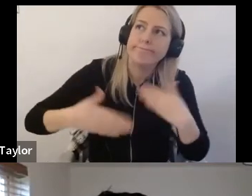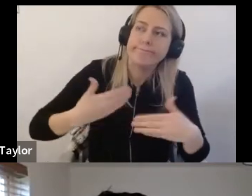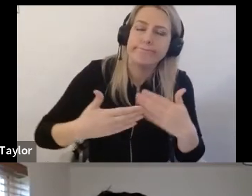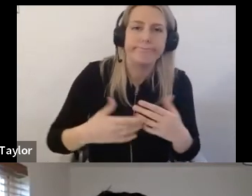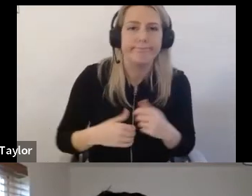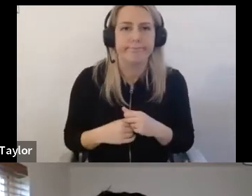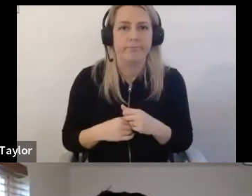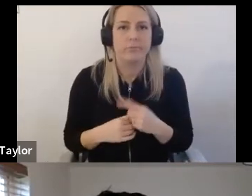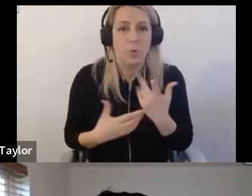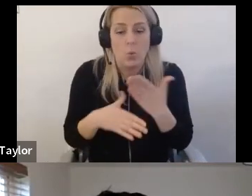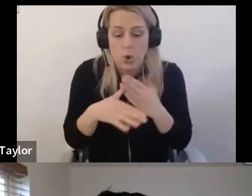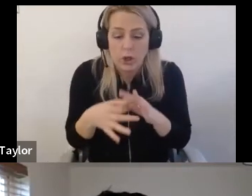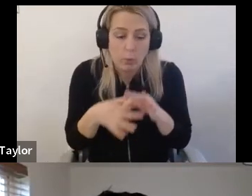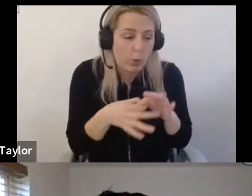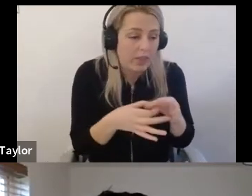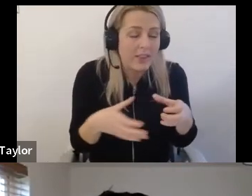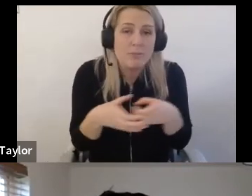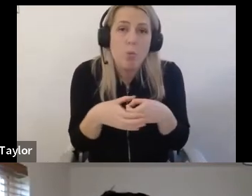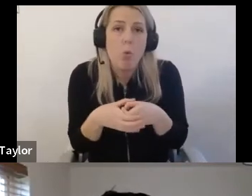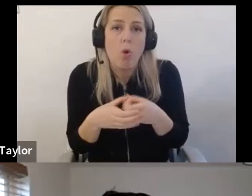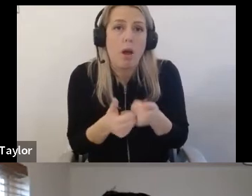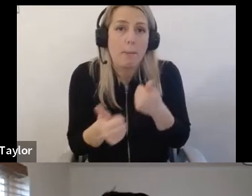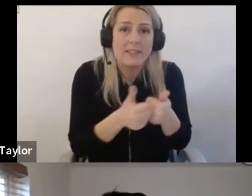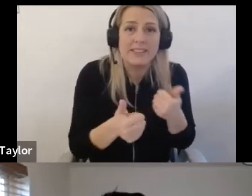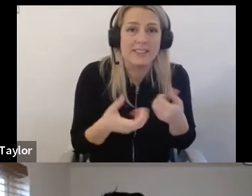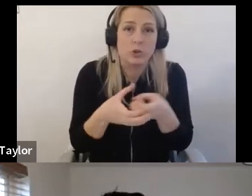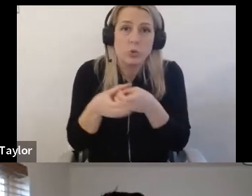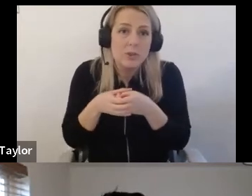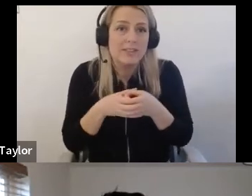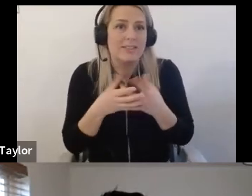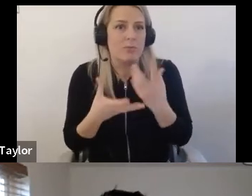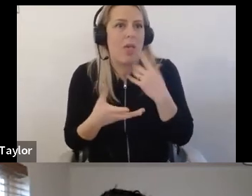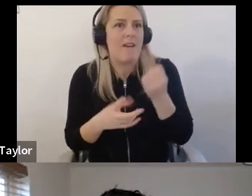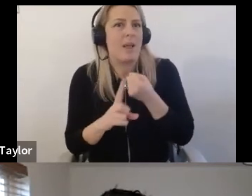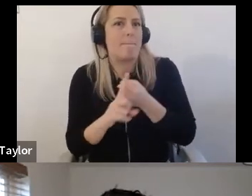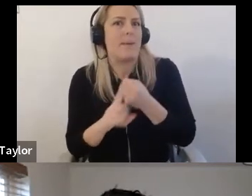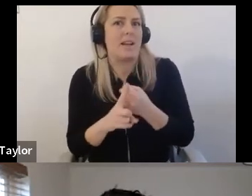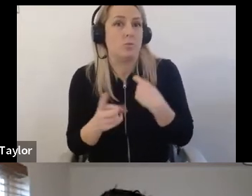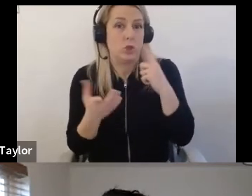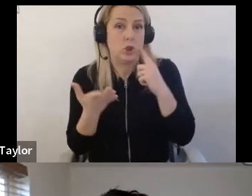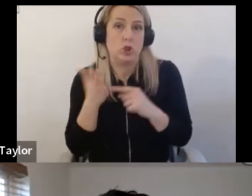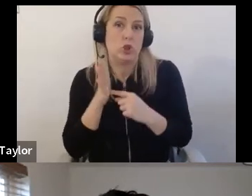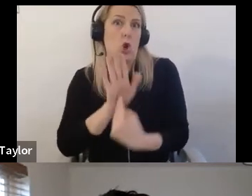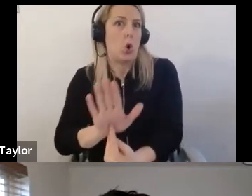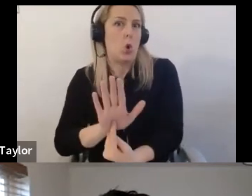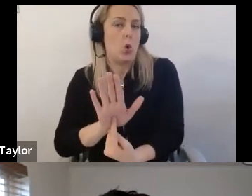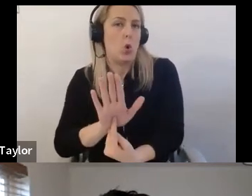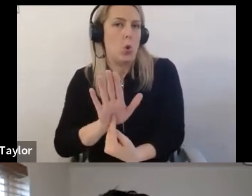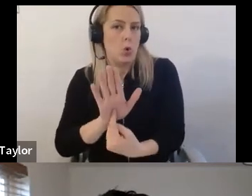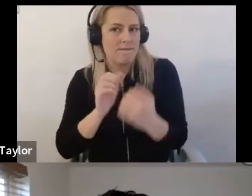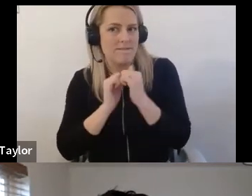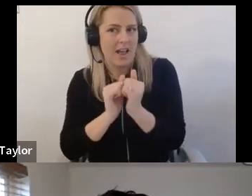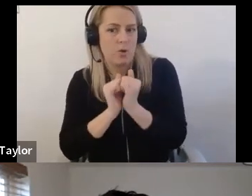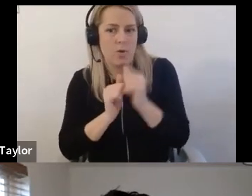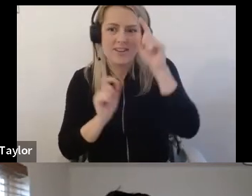think of themselves as smaller, but actually they're possibly having more impact, units where we begin to also demonstrate the value of those initiatives and help people